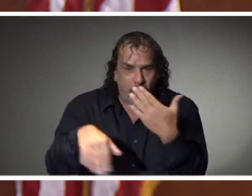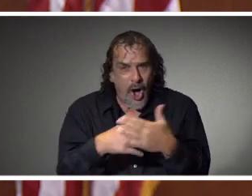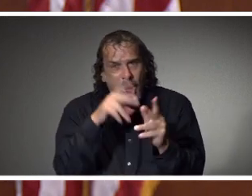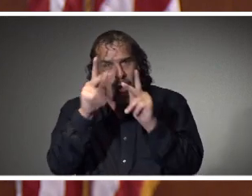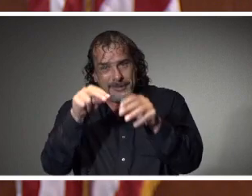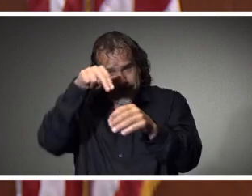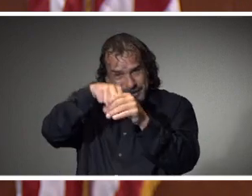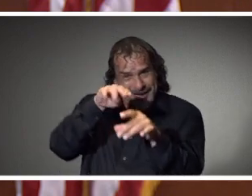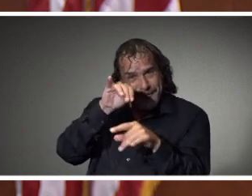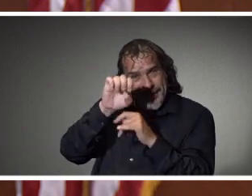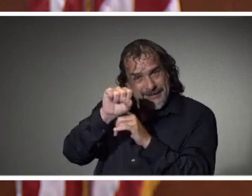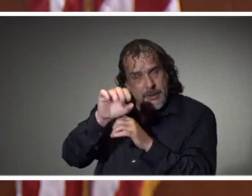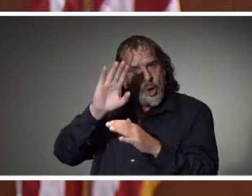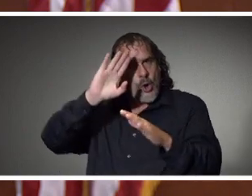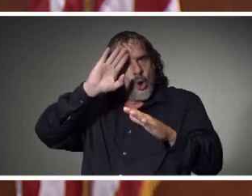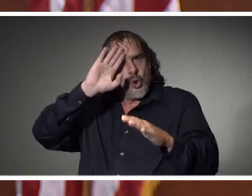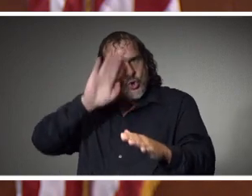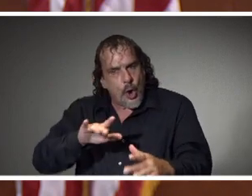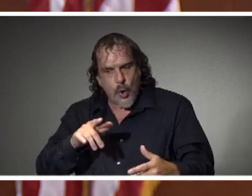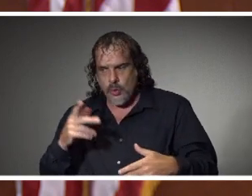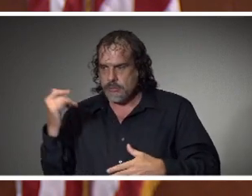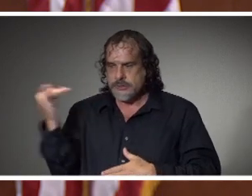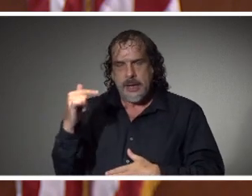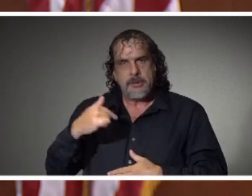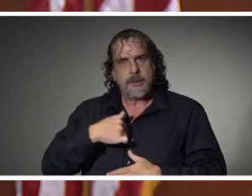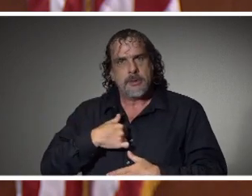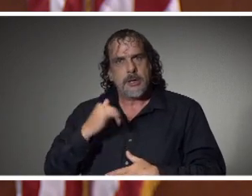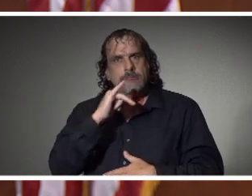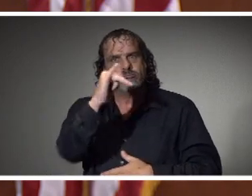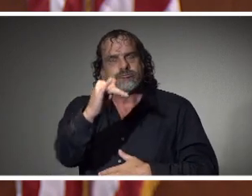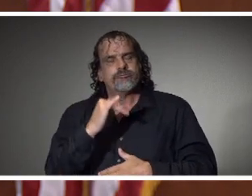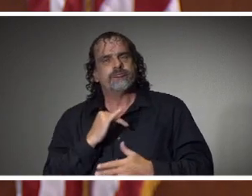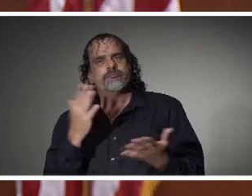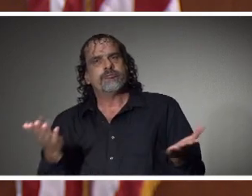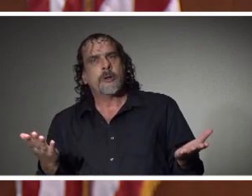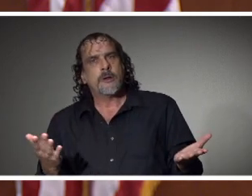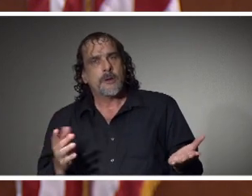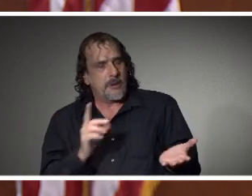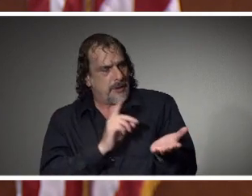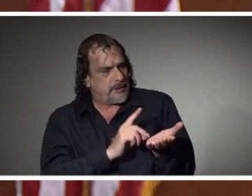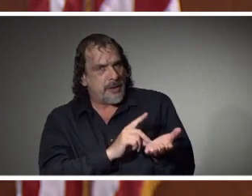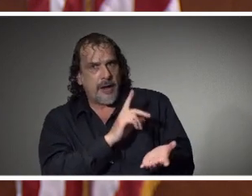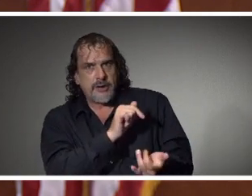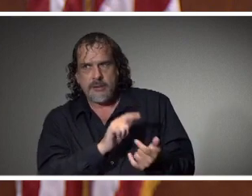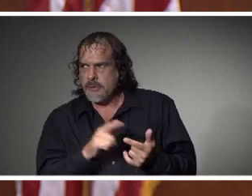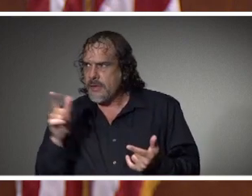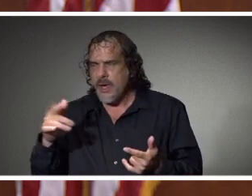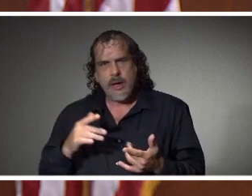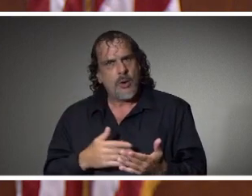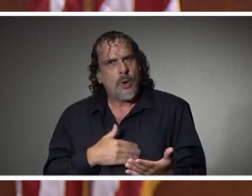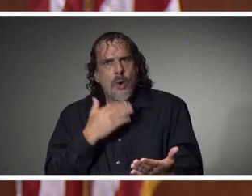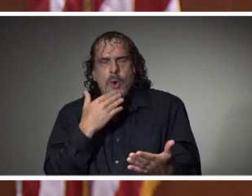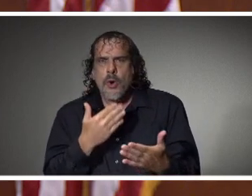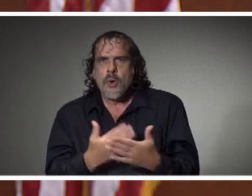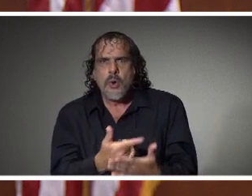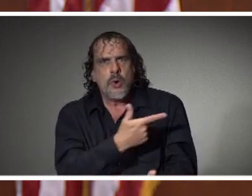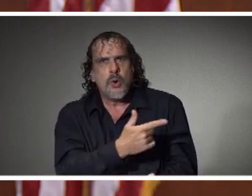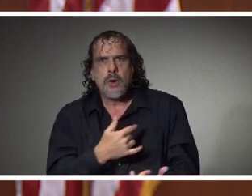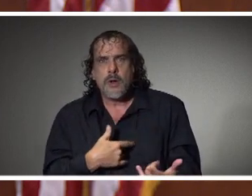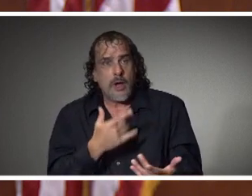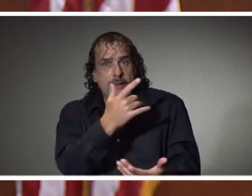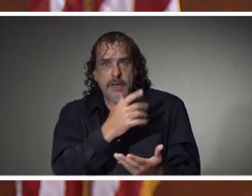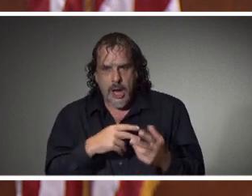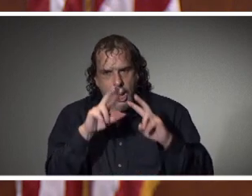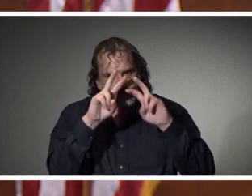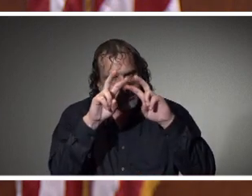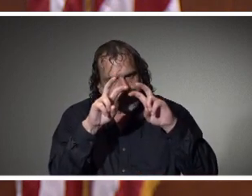Mississippians know what we know. I will give Dr. Dobbs and his team immense credit. Their data